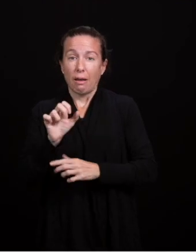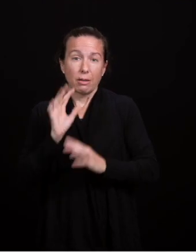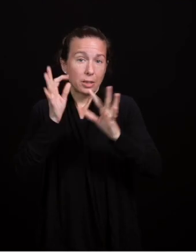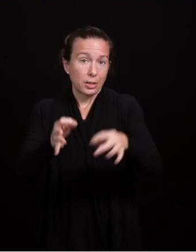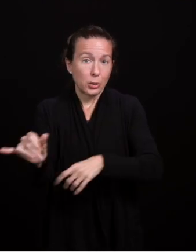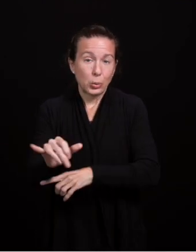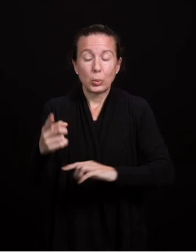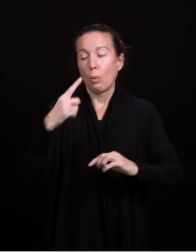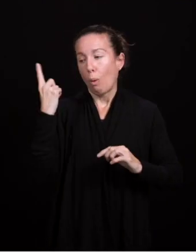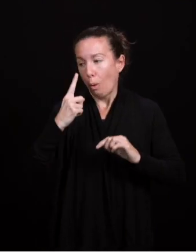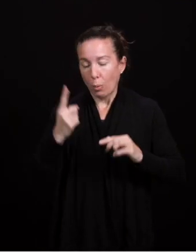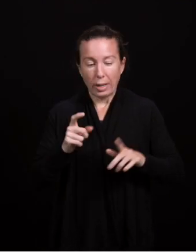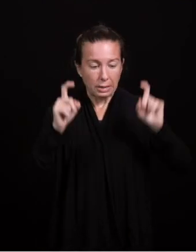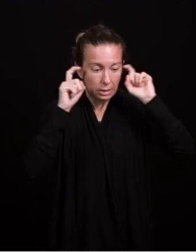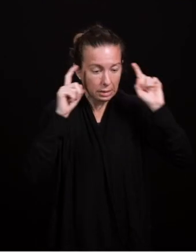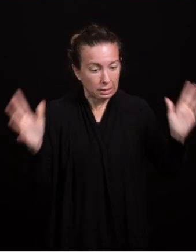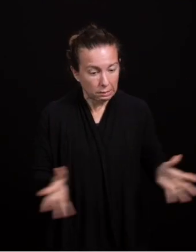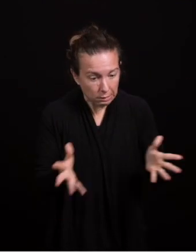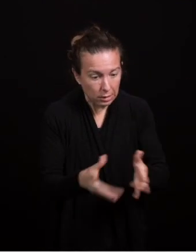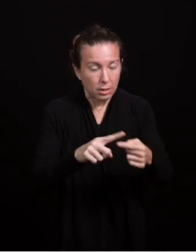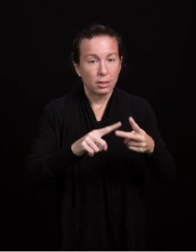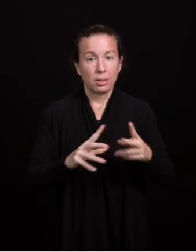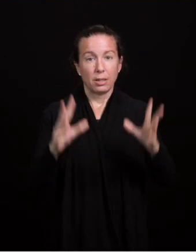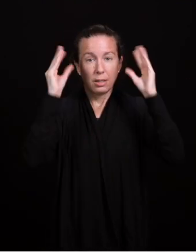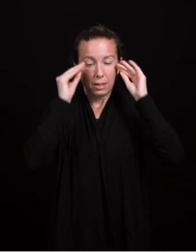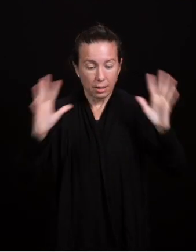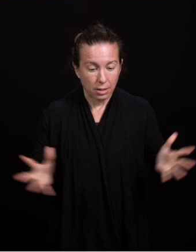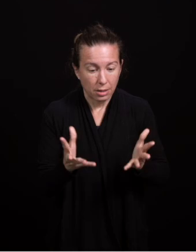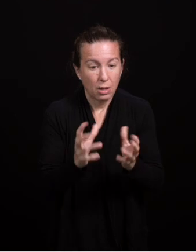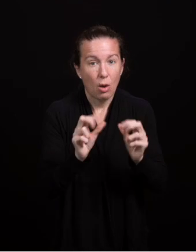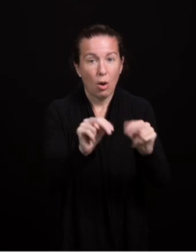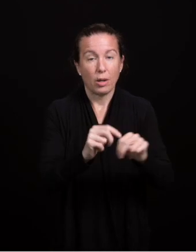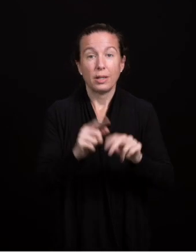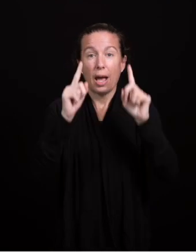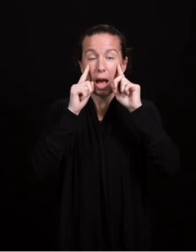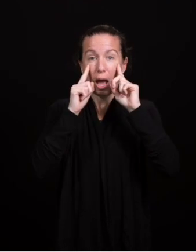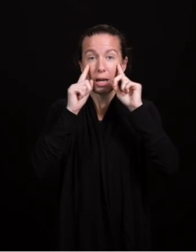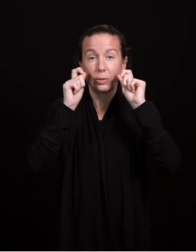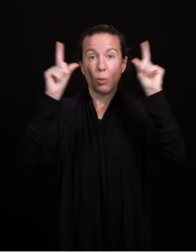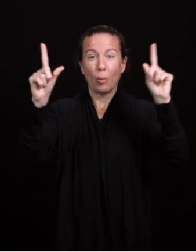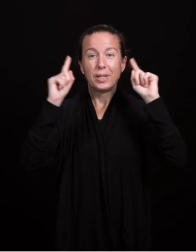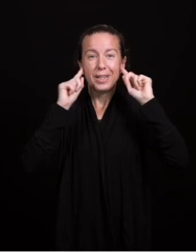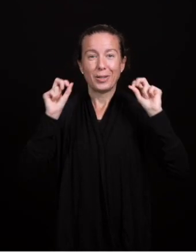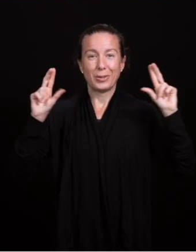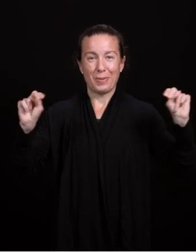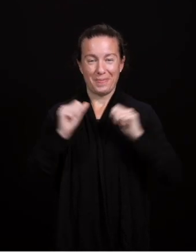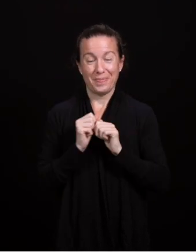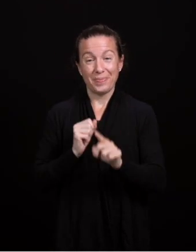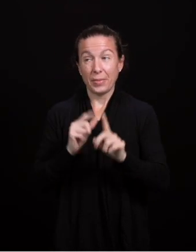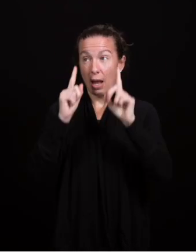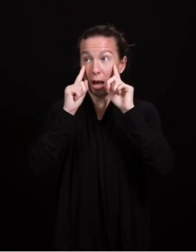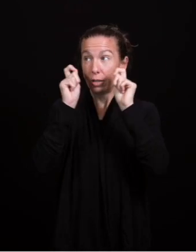aids as a baby or once she got cochlear implants, that if the saying was, eyes open, ears on. So when her eyes were open,